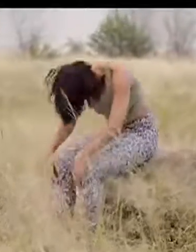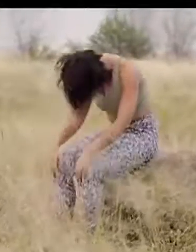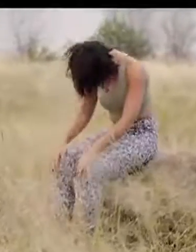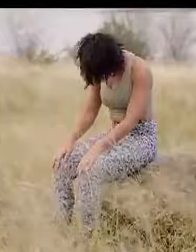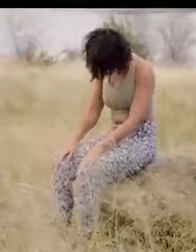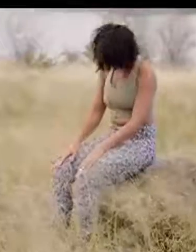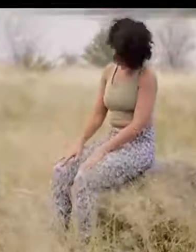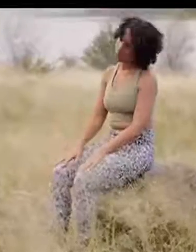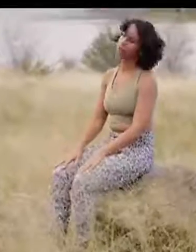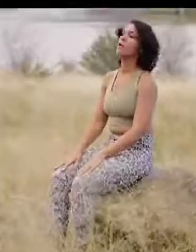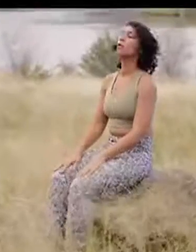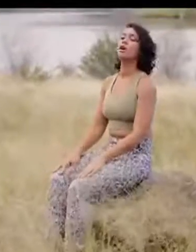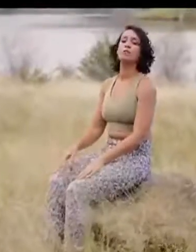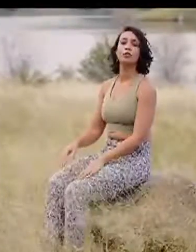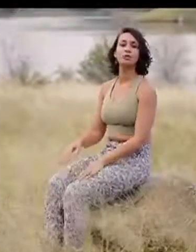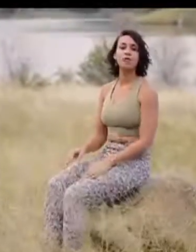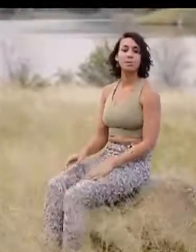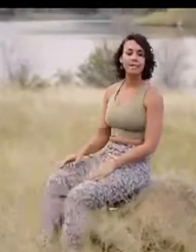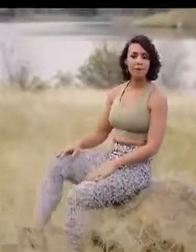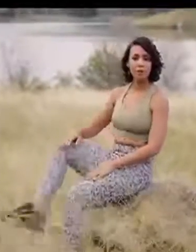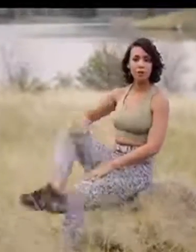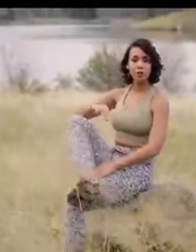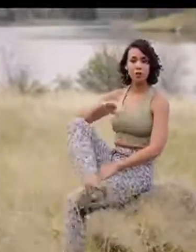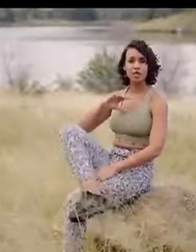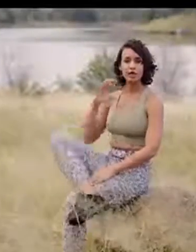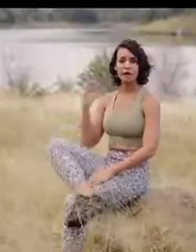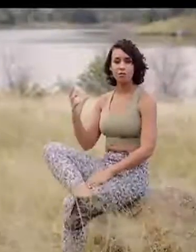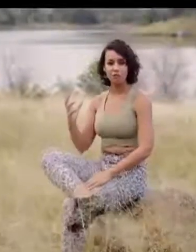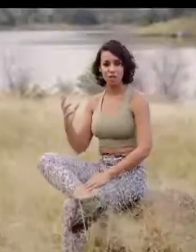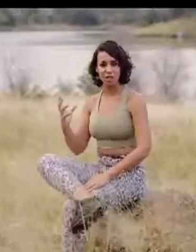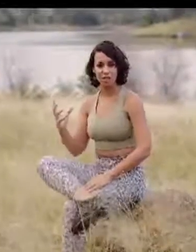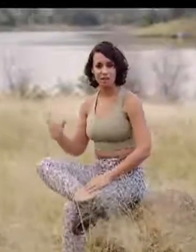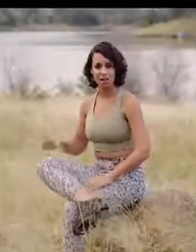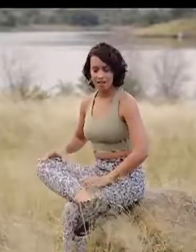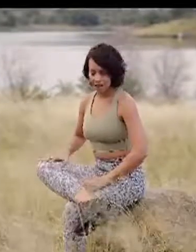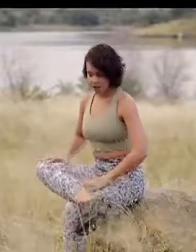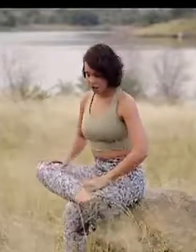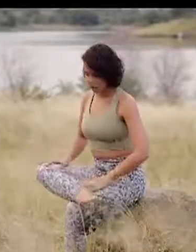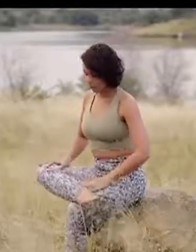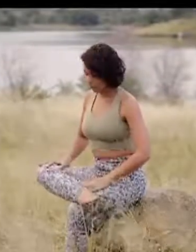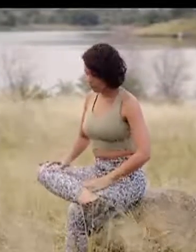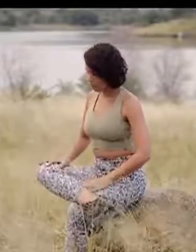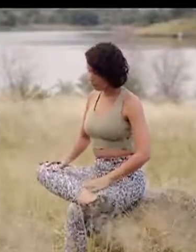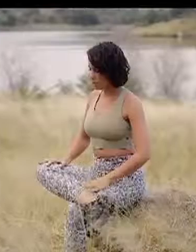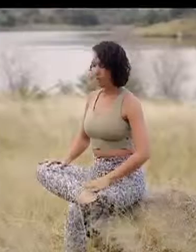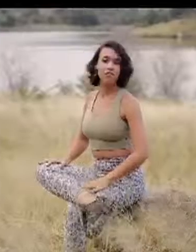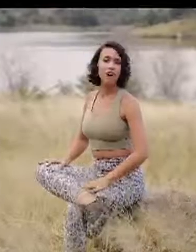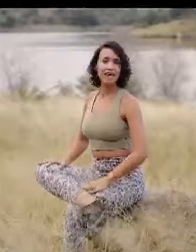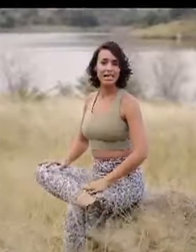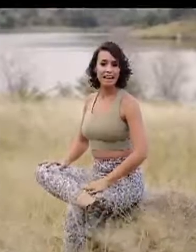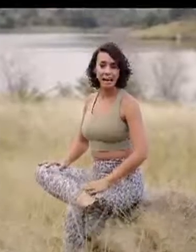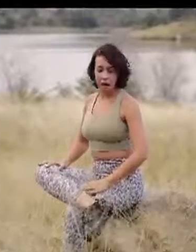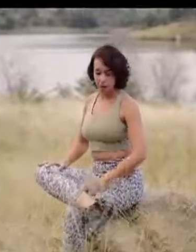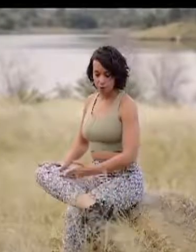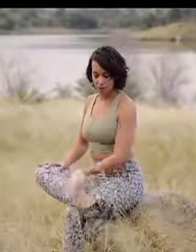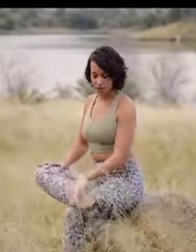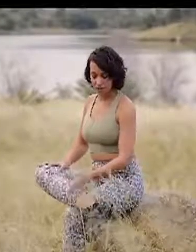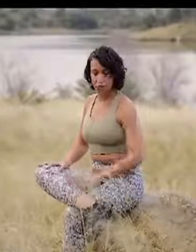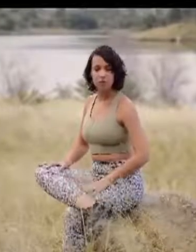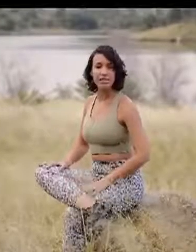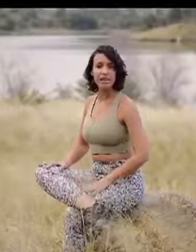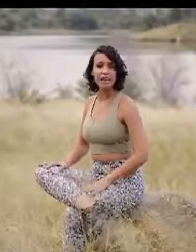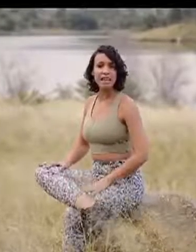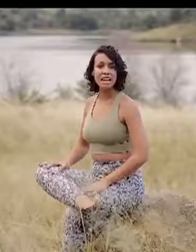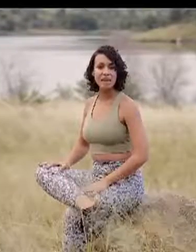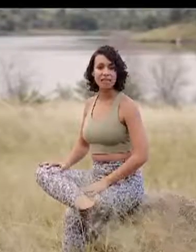Come back up. If you do some tapping, make sure you give enough pressure. When we come up, we bring the right leg up, cross